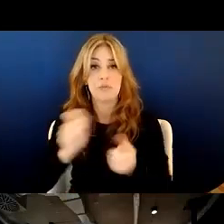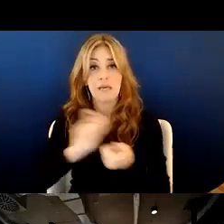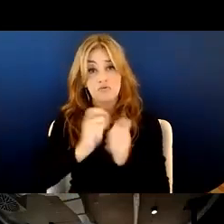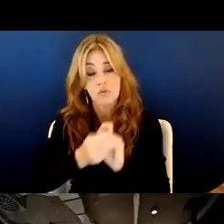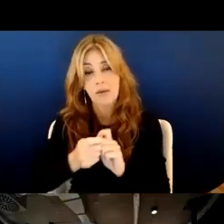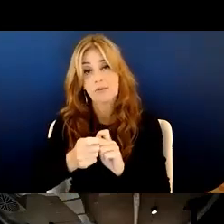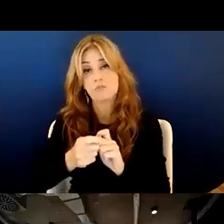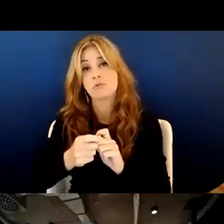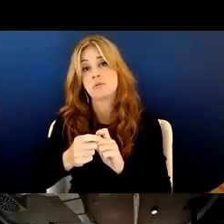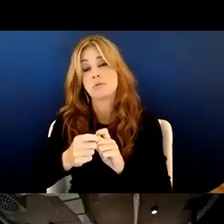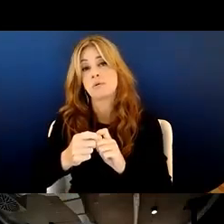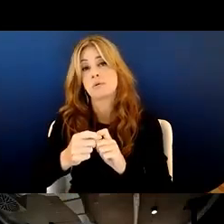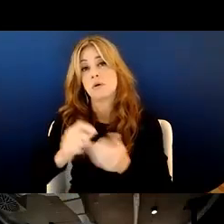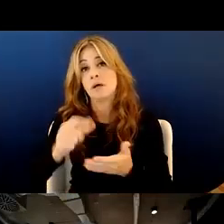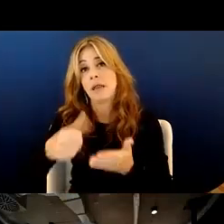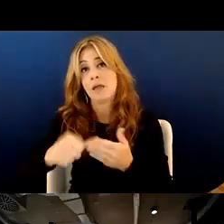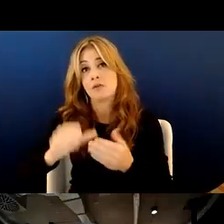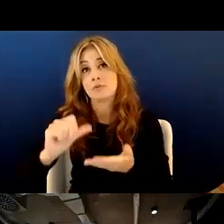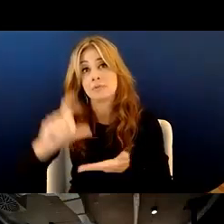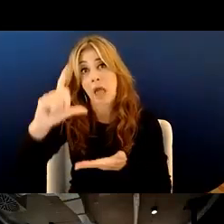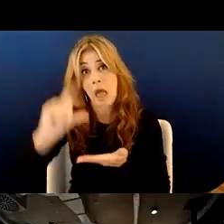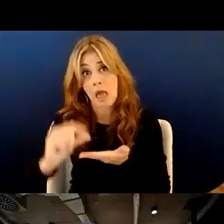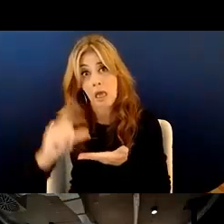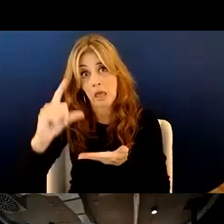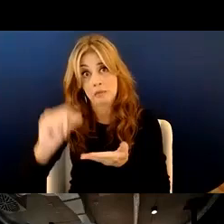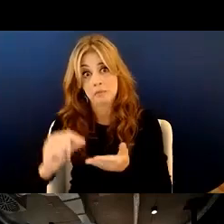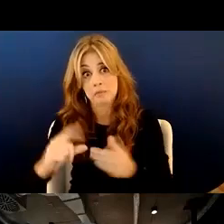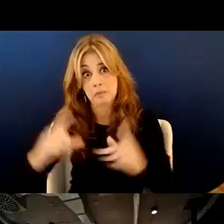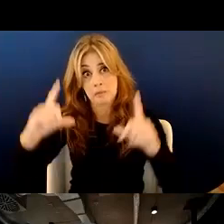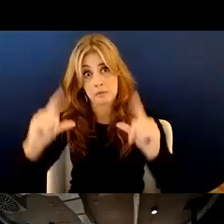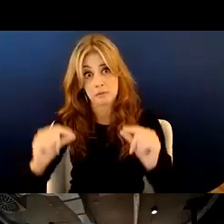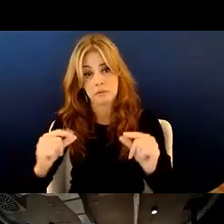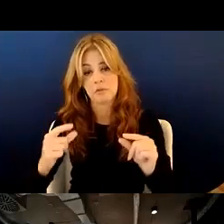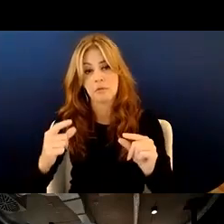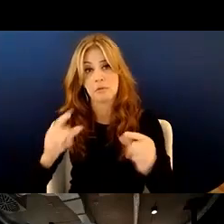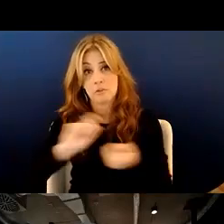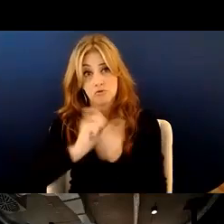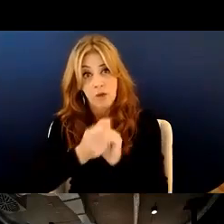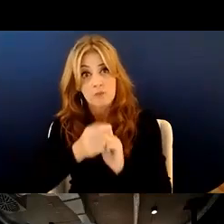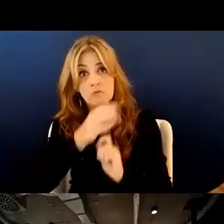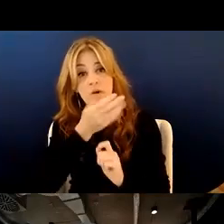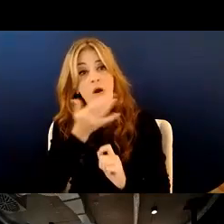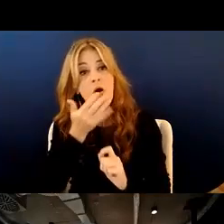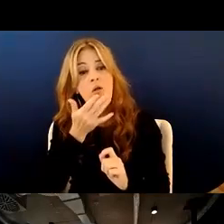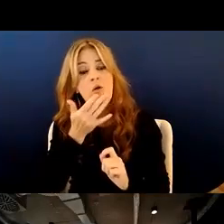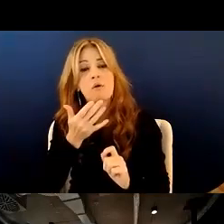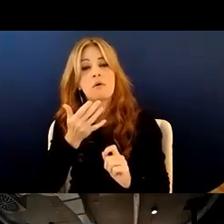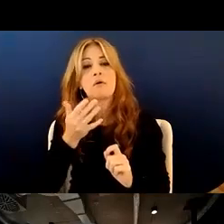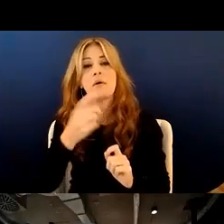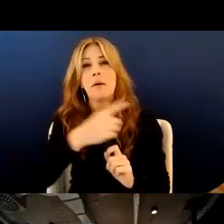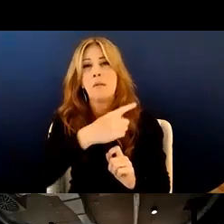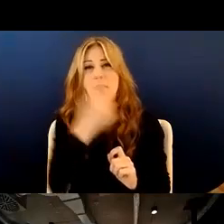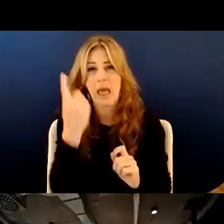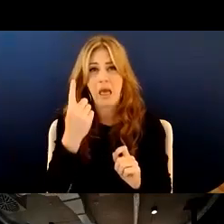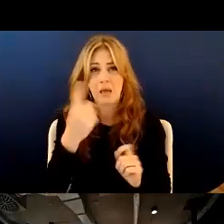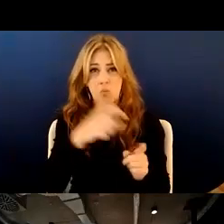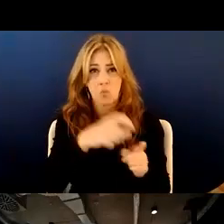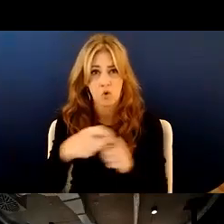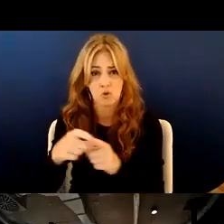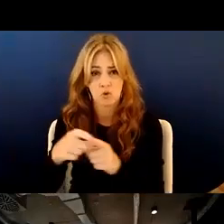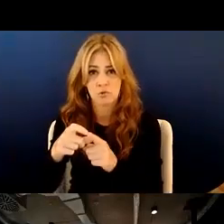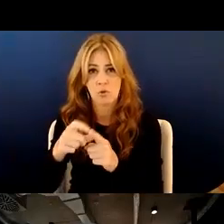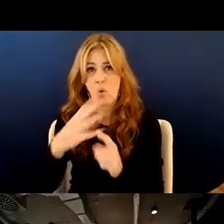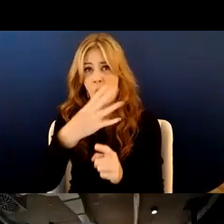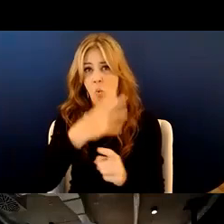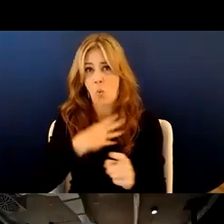font size. You can also change colors. This is black text on a white background. If